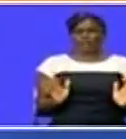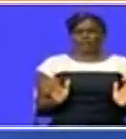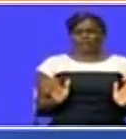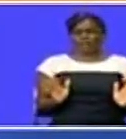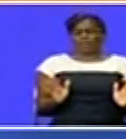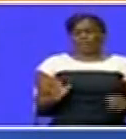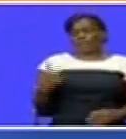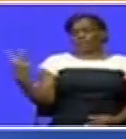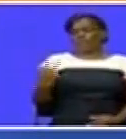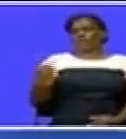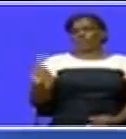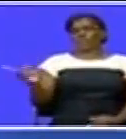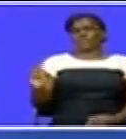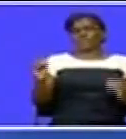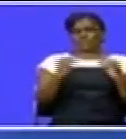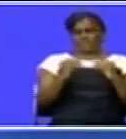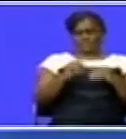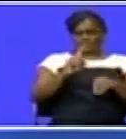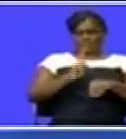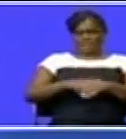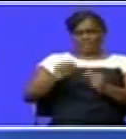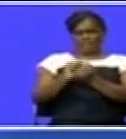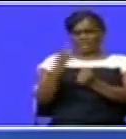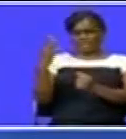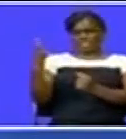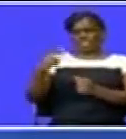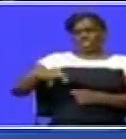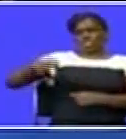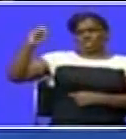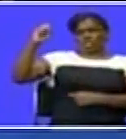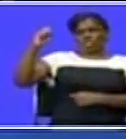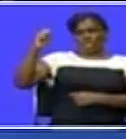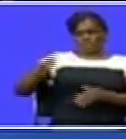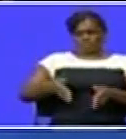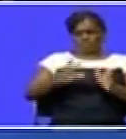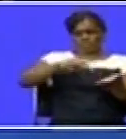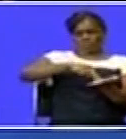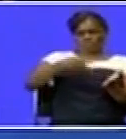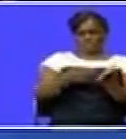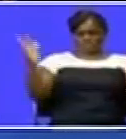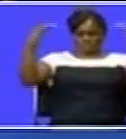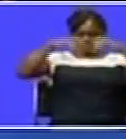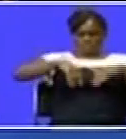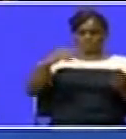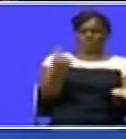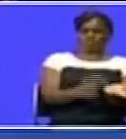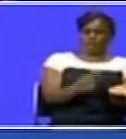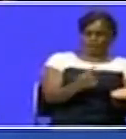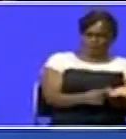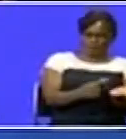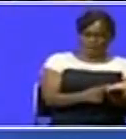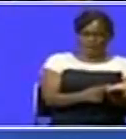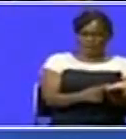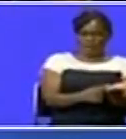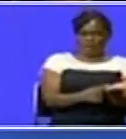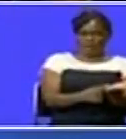The heads of state meeting during the 13th Northern Corridor Integration Project Summit at Uganda's Spec Resort in